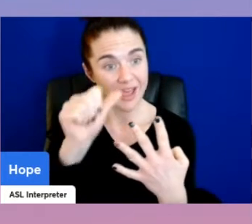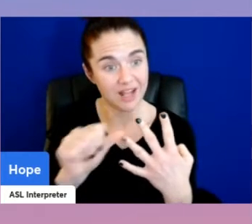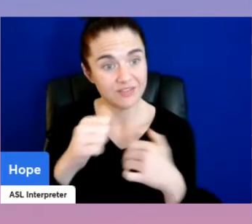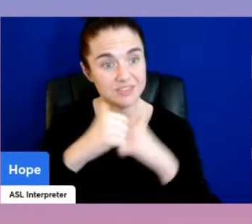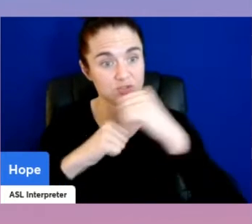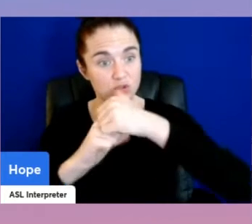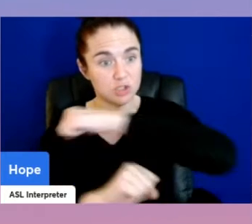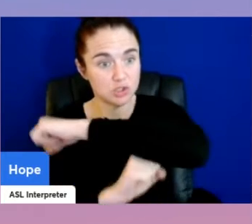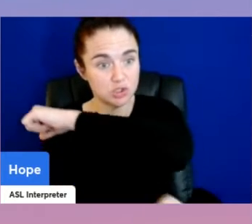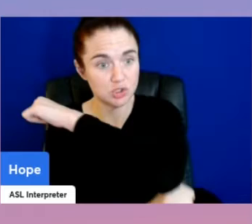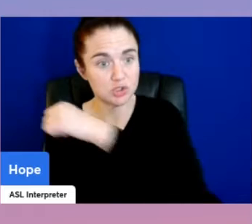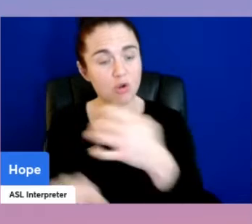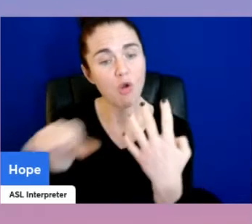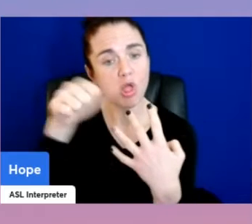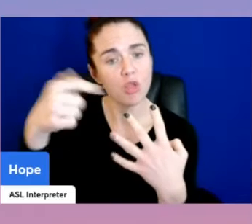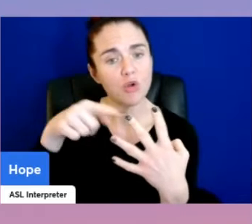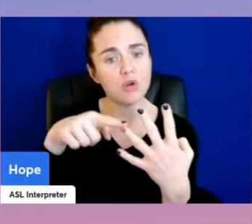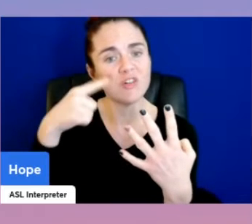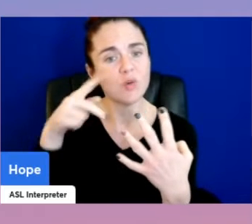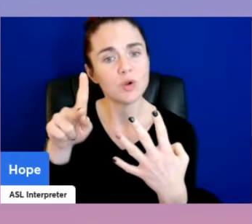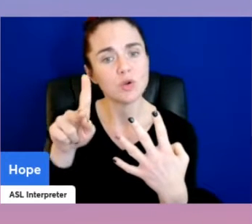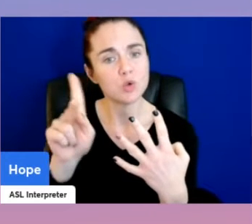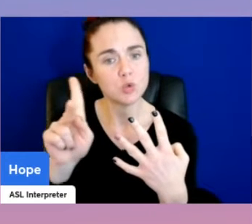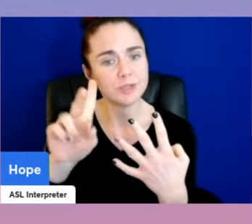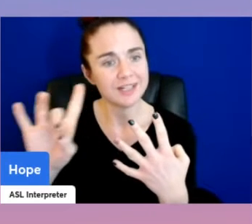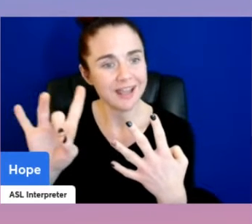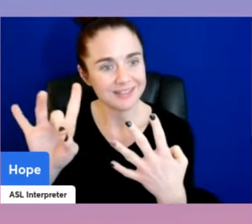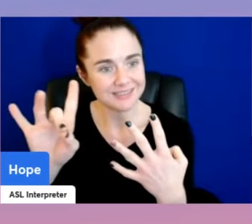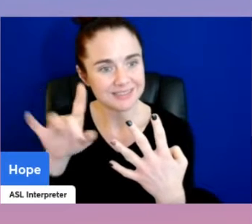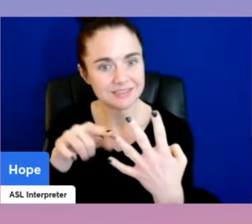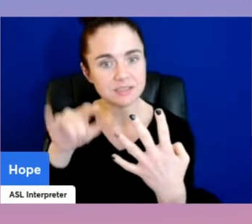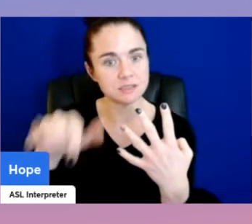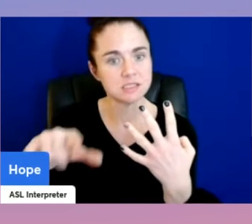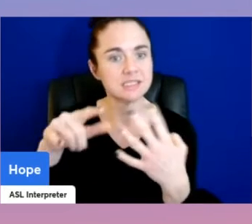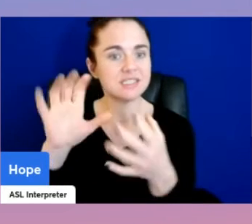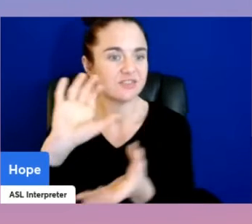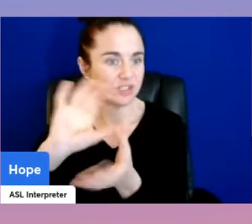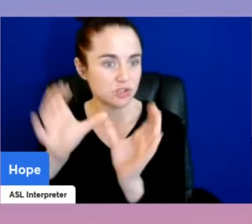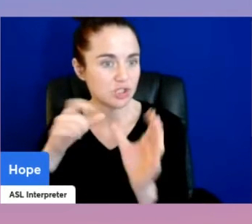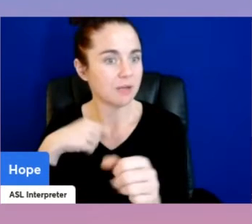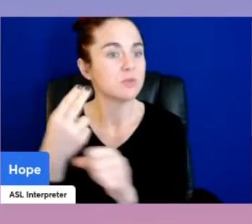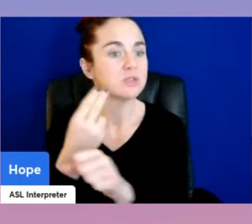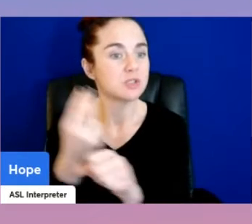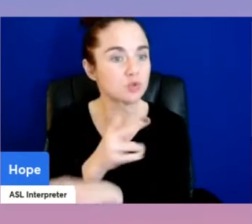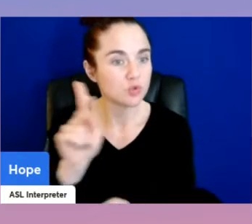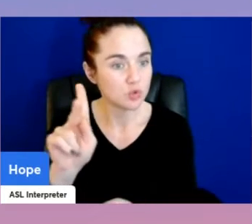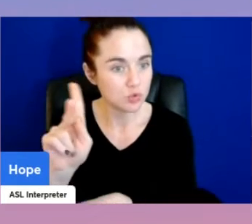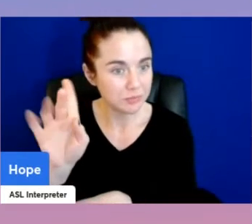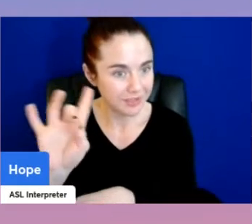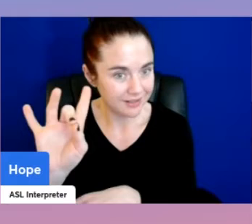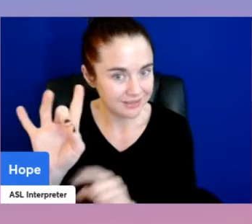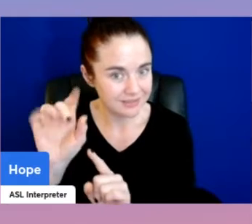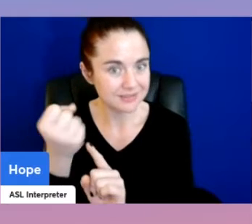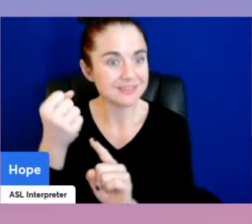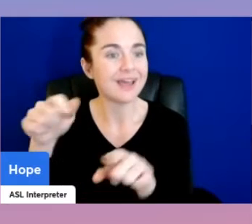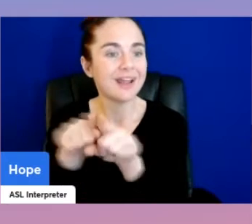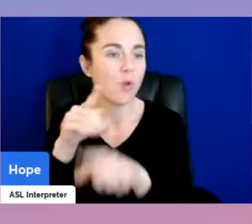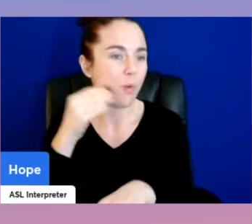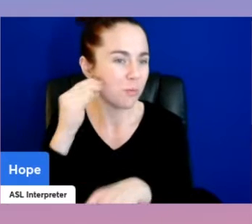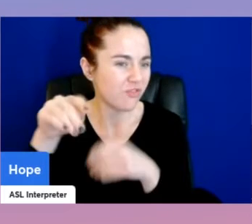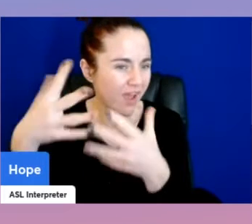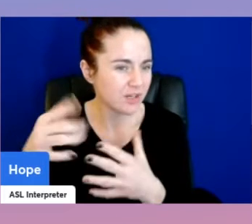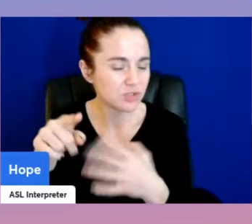infrastructure, and then another for our Kubernetes configuration, where I'm using the Kubernetes and Helm providers. And